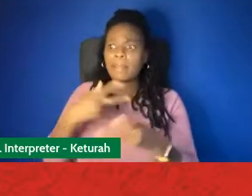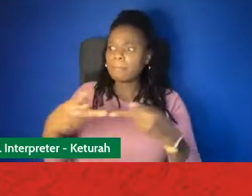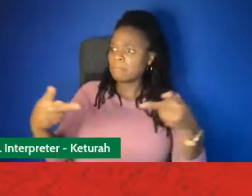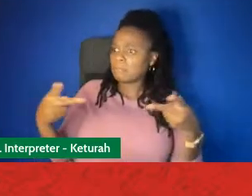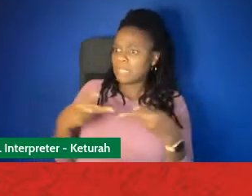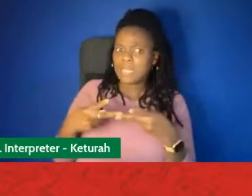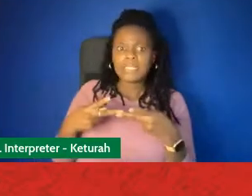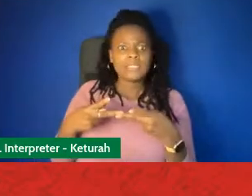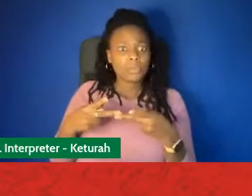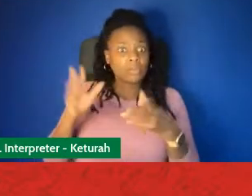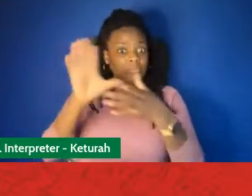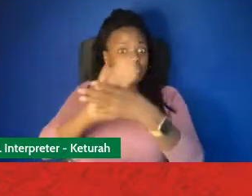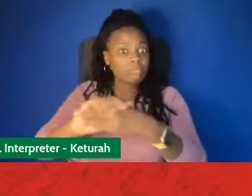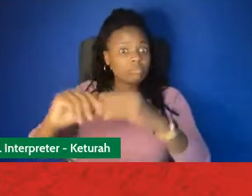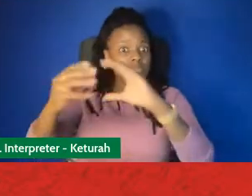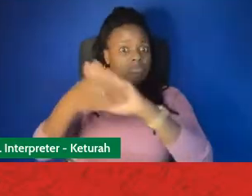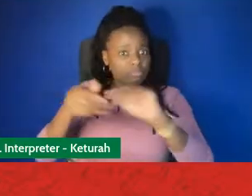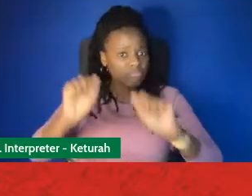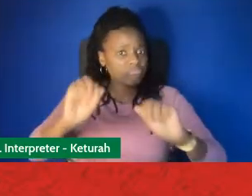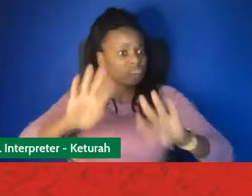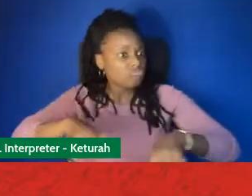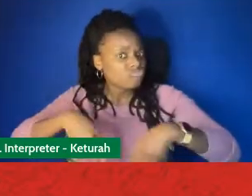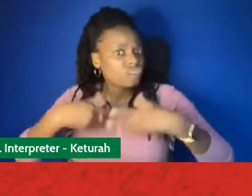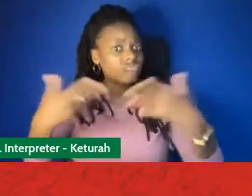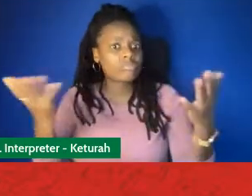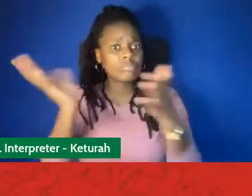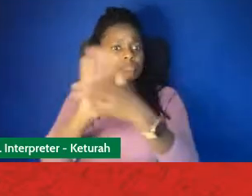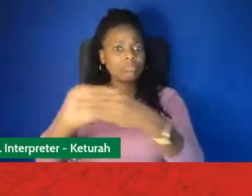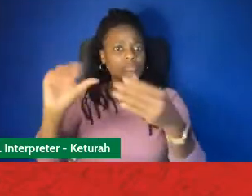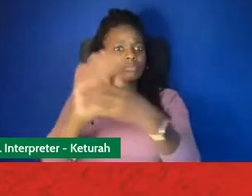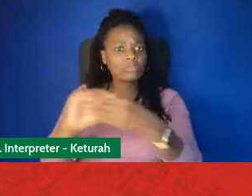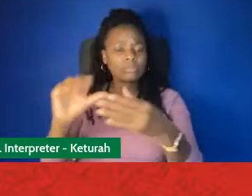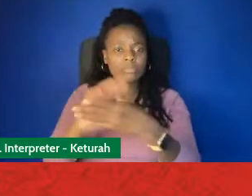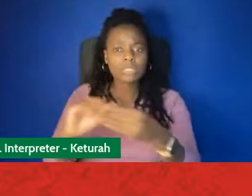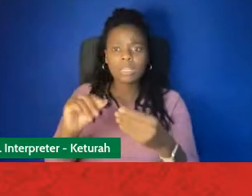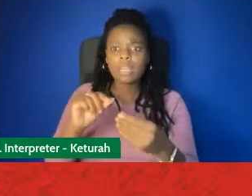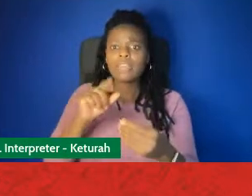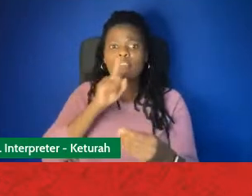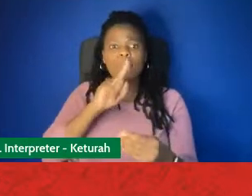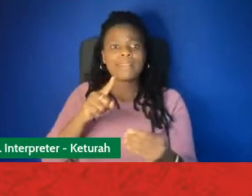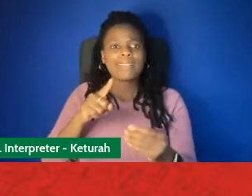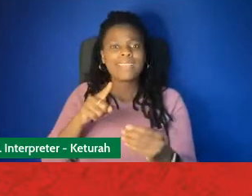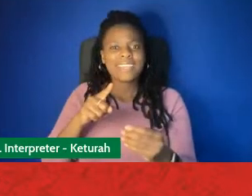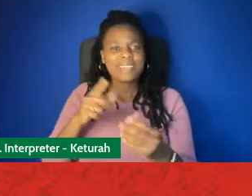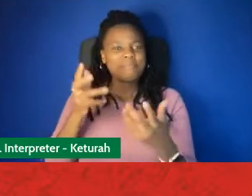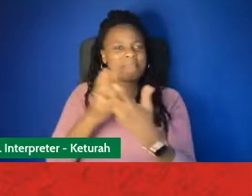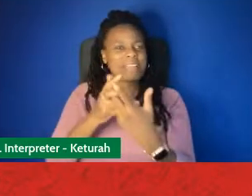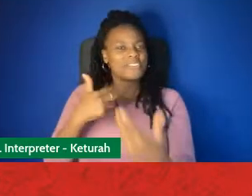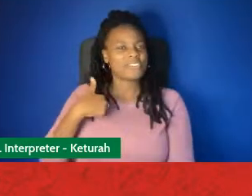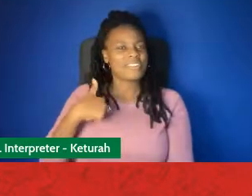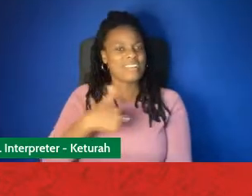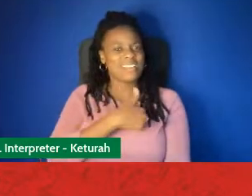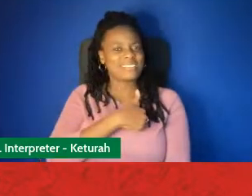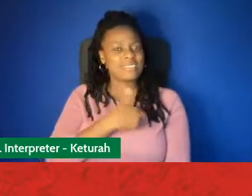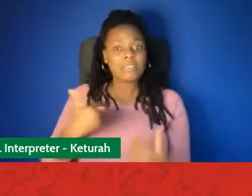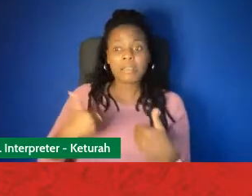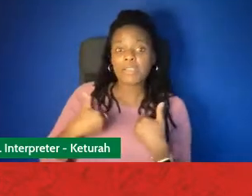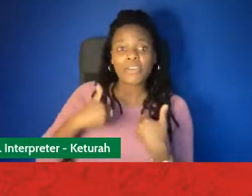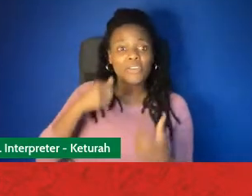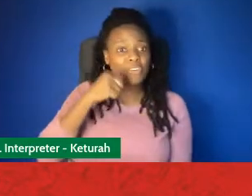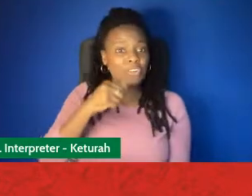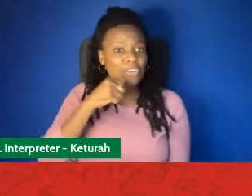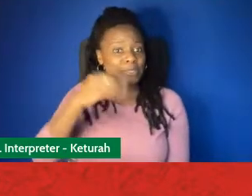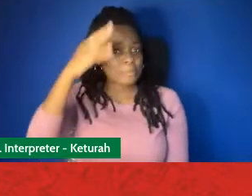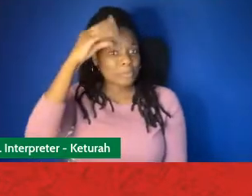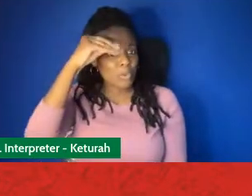place where the stories could be told in whatever way it was that were reflective of us, and that young girls and boys, when